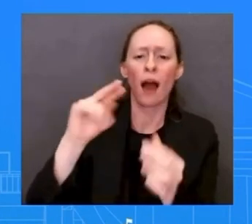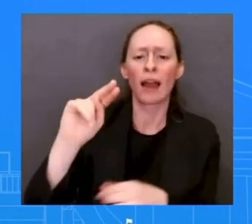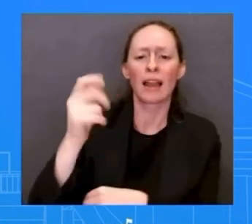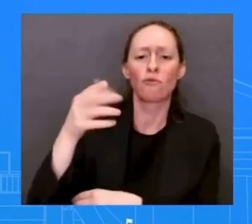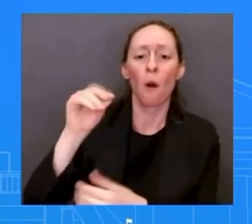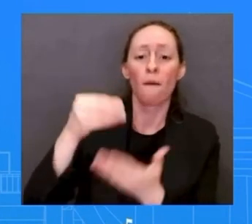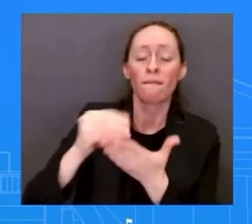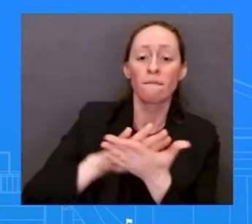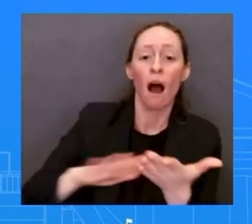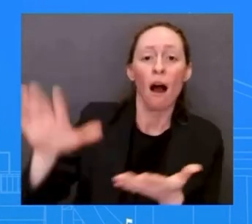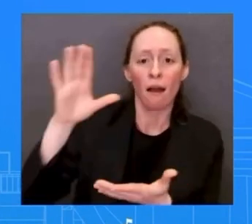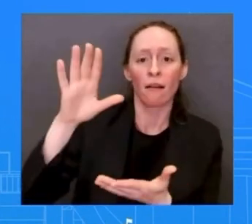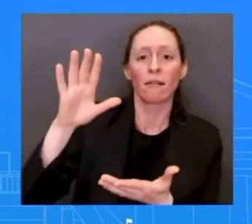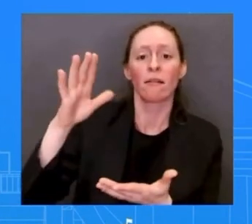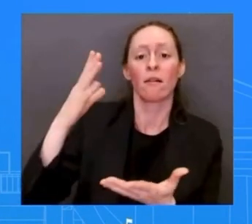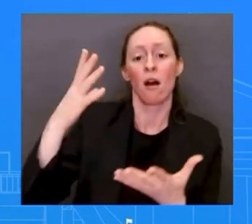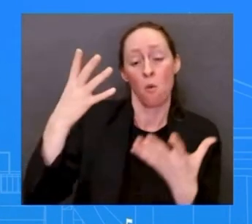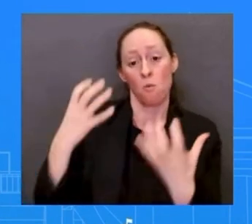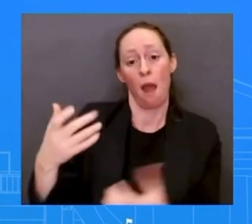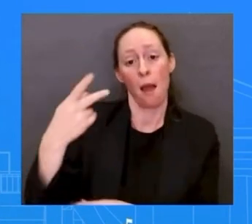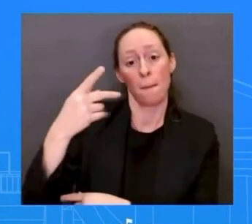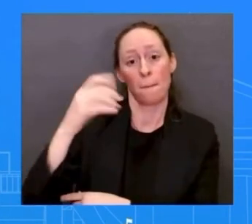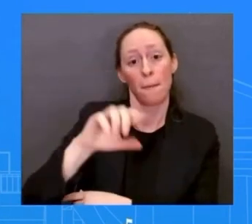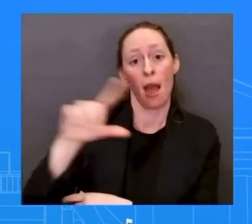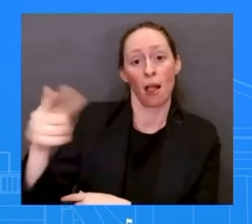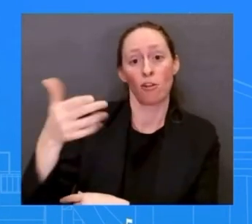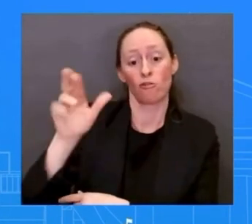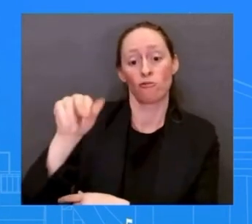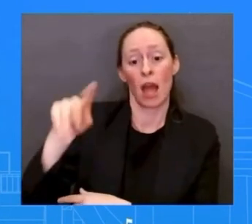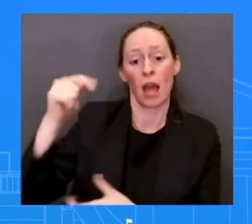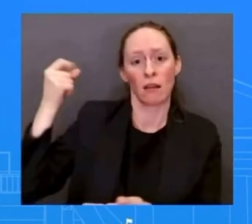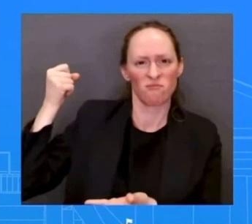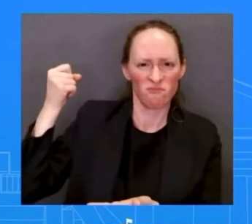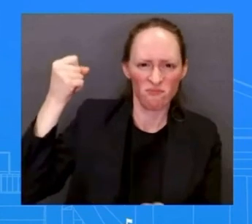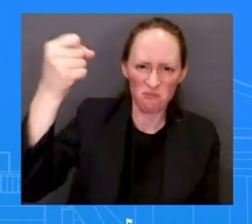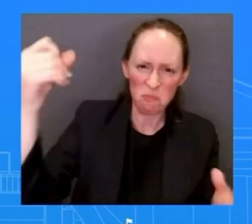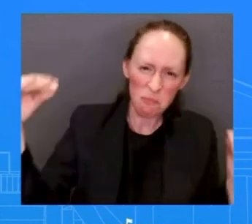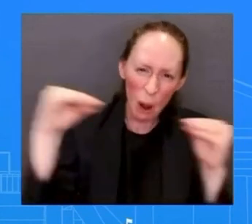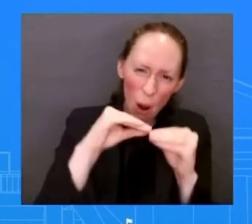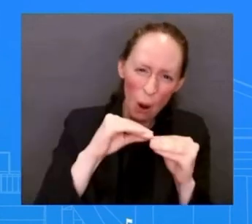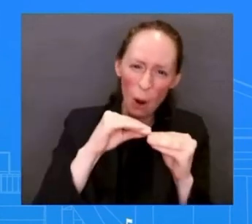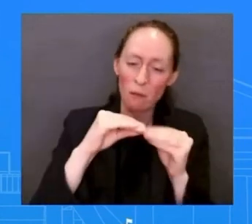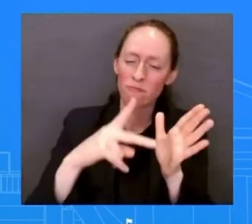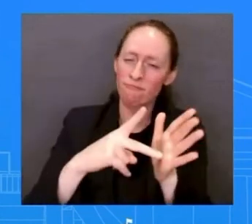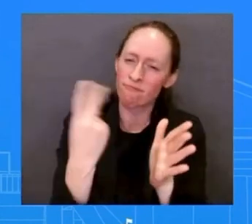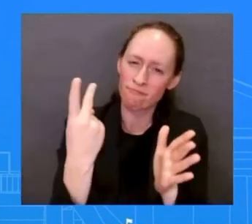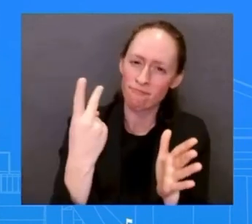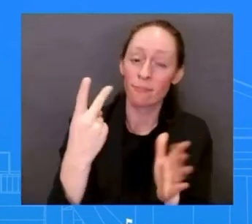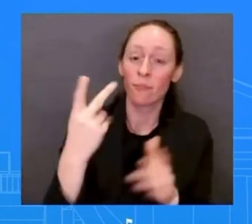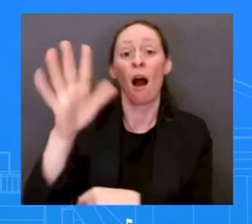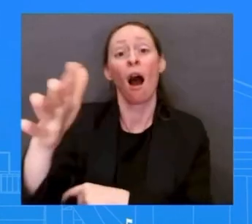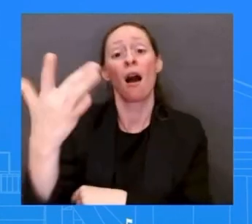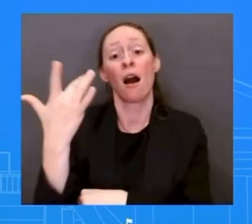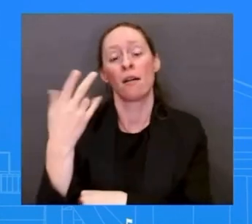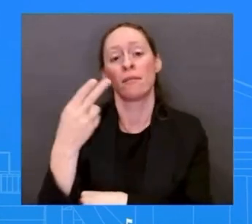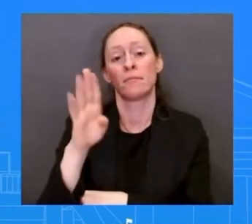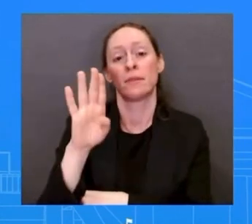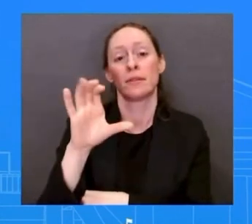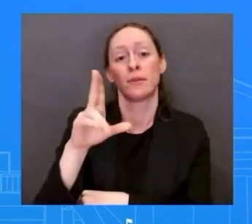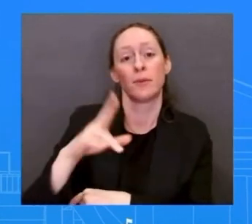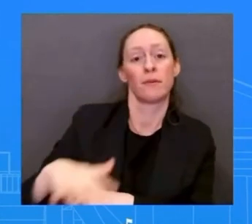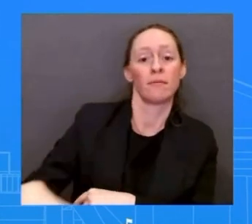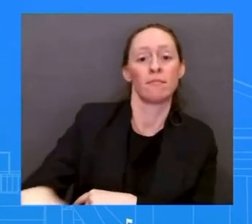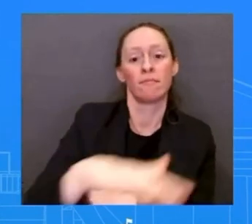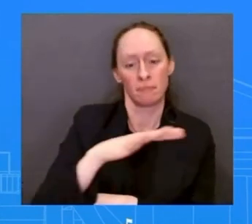at historically Black colleges and universities qualify for that. Nearly three out of four of them qualify for that. Is this something